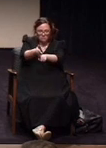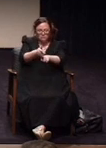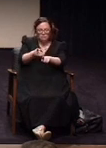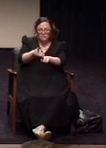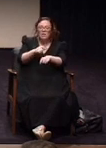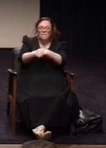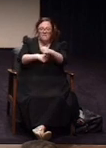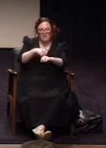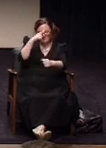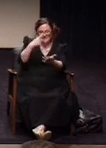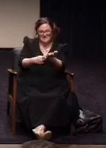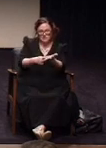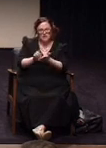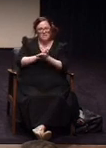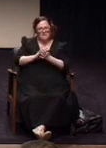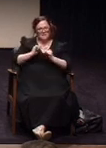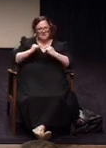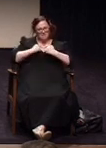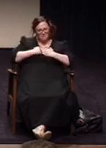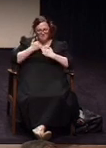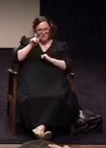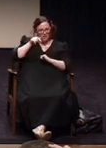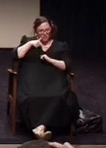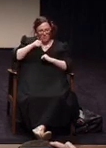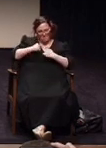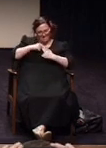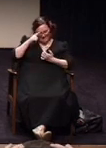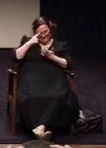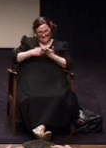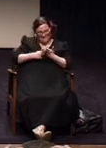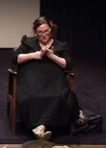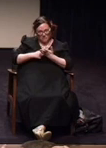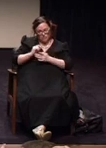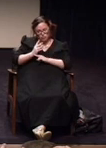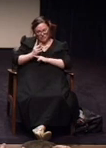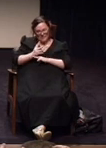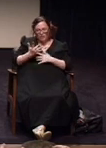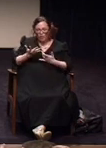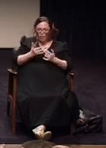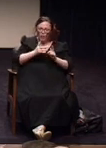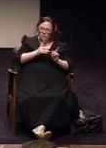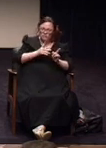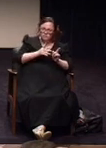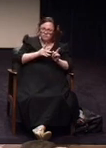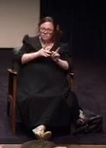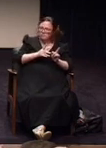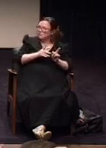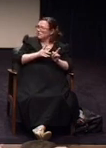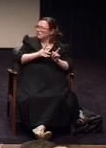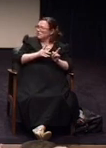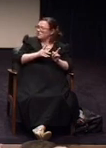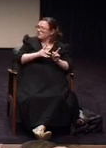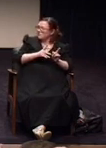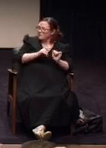takers decision tree? I mean, depending on the answers, you put to the caller, you will